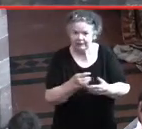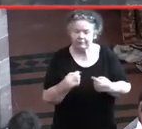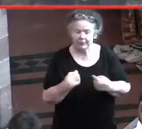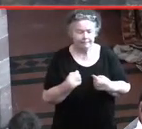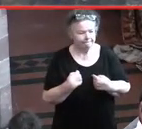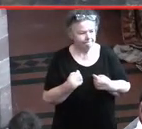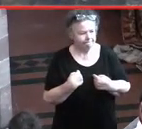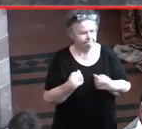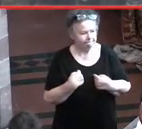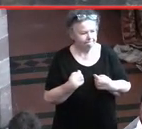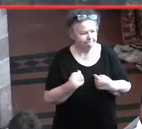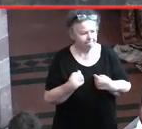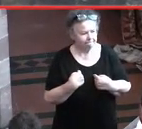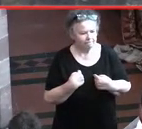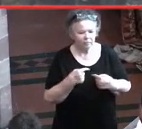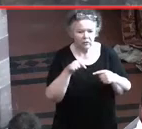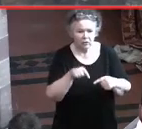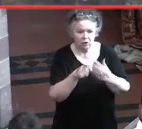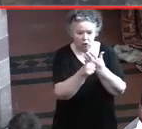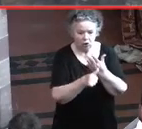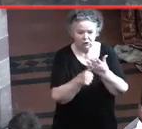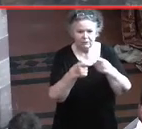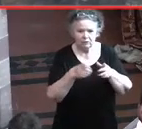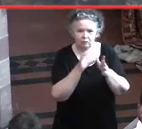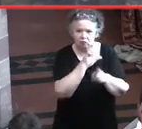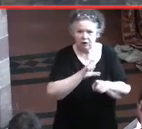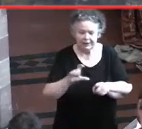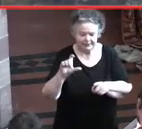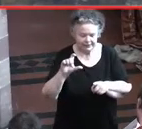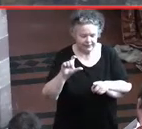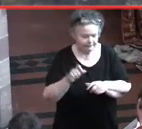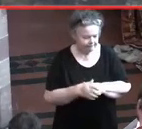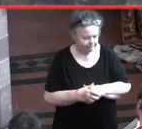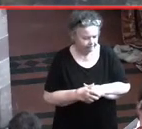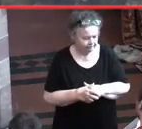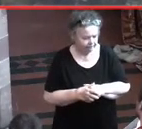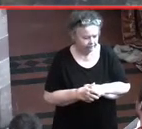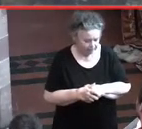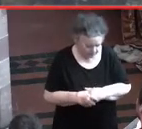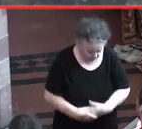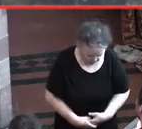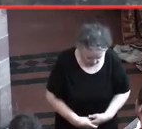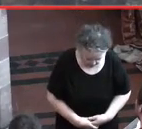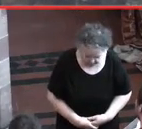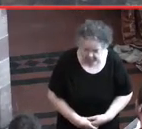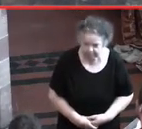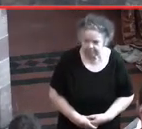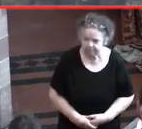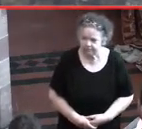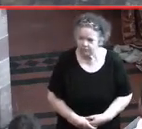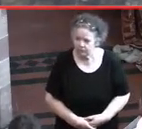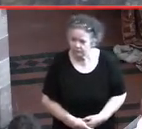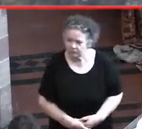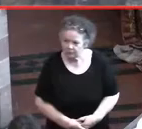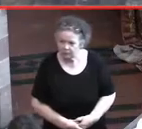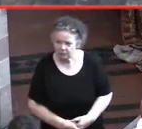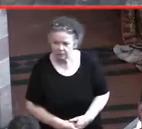believe. This is the gospel of Christ. Praise to Christ our Lord.